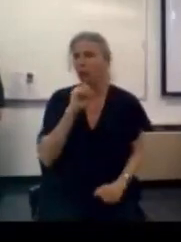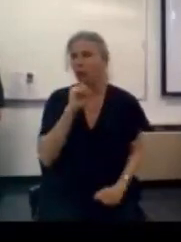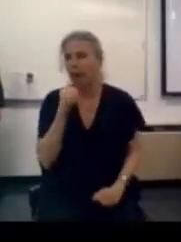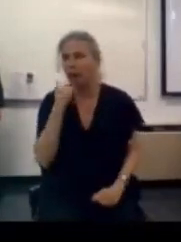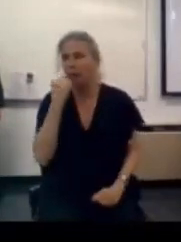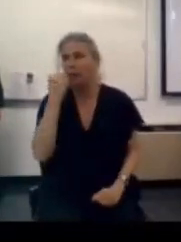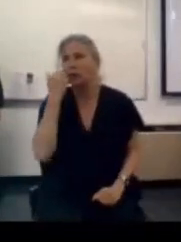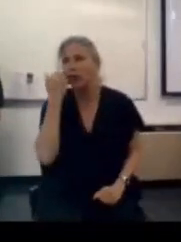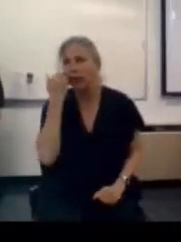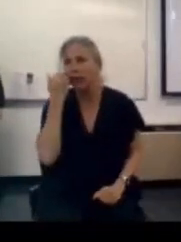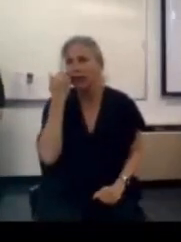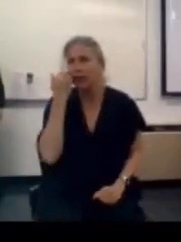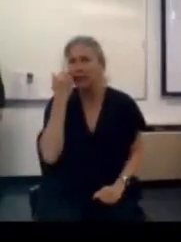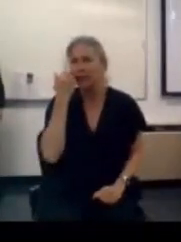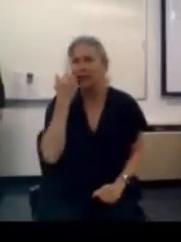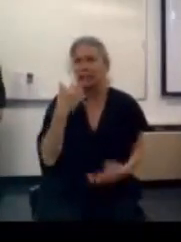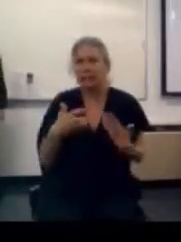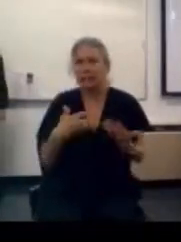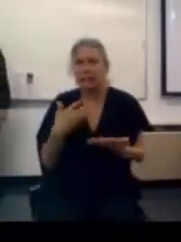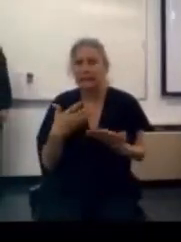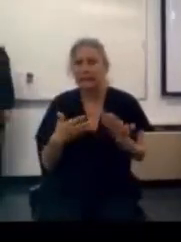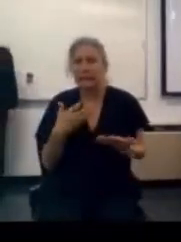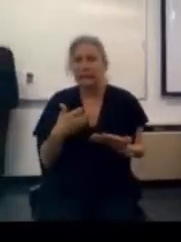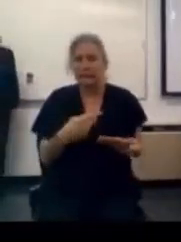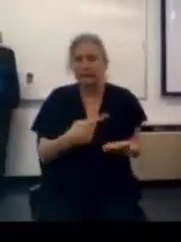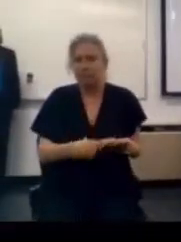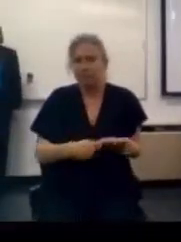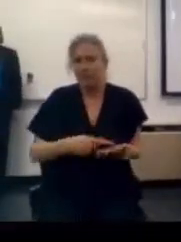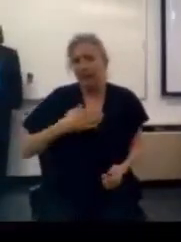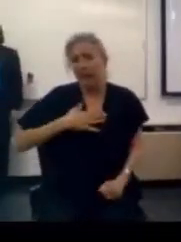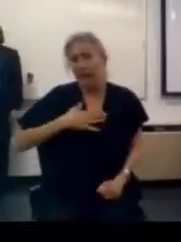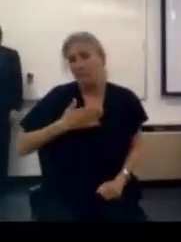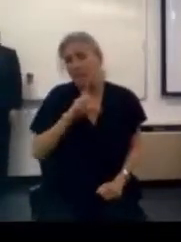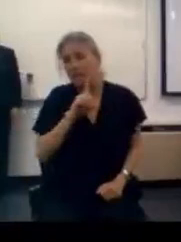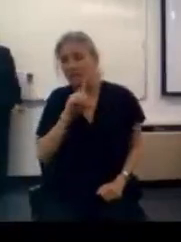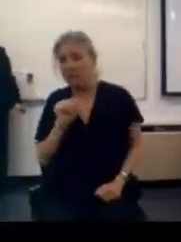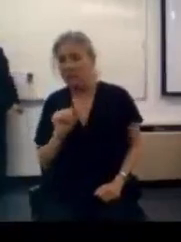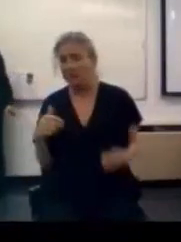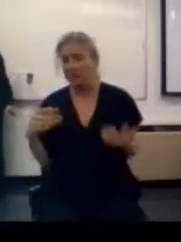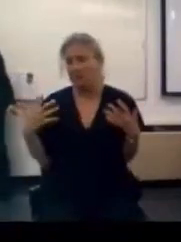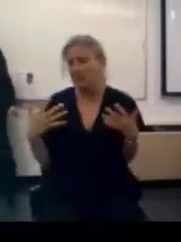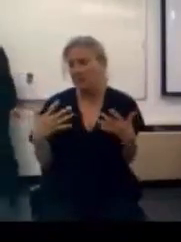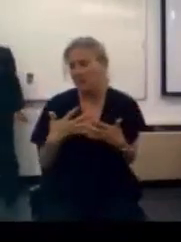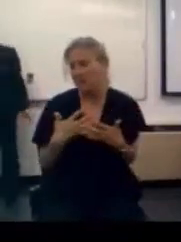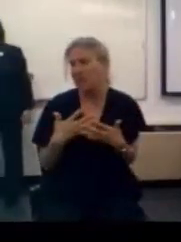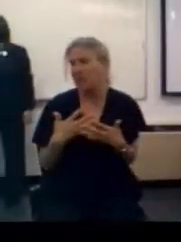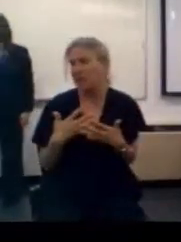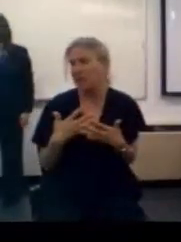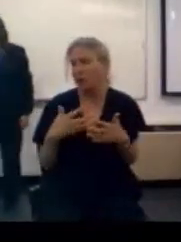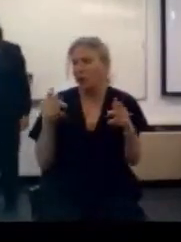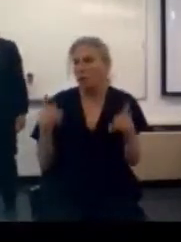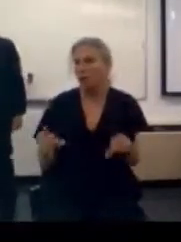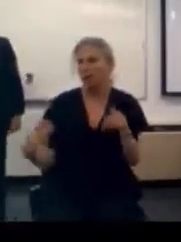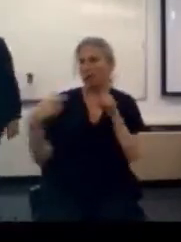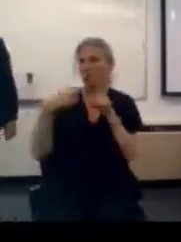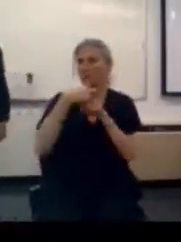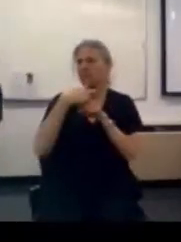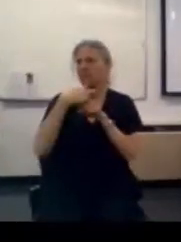in. Mm-hmm. And there is the shyness around talking to anyone around about that, mm-hmm. the fear